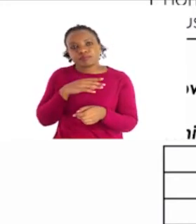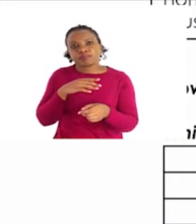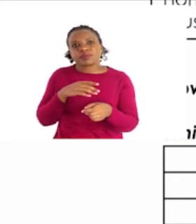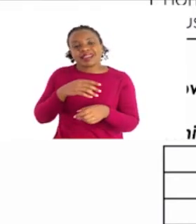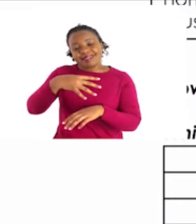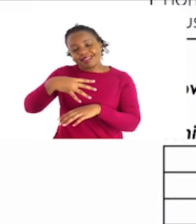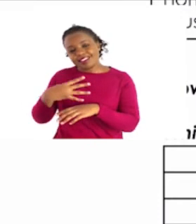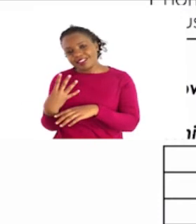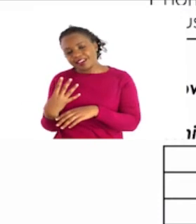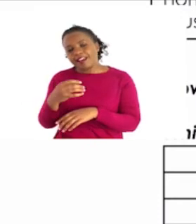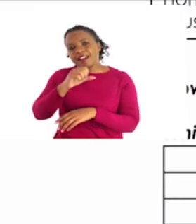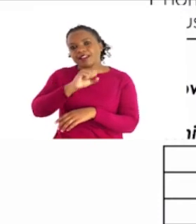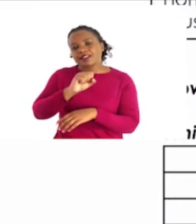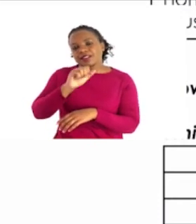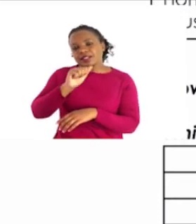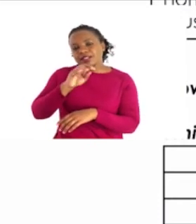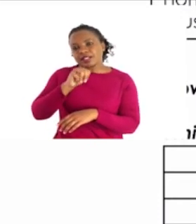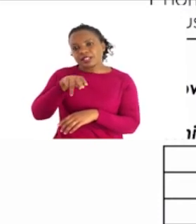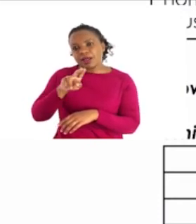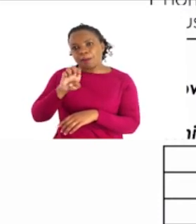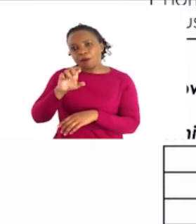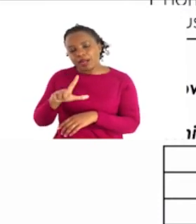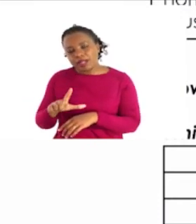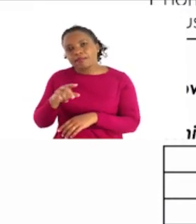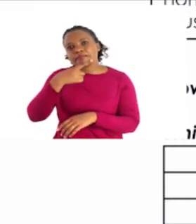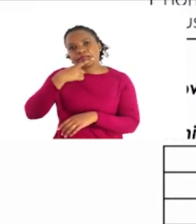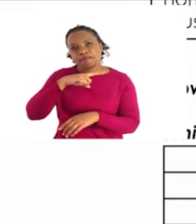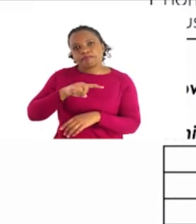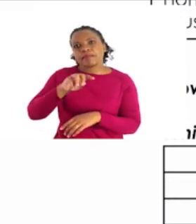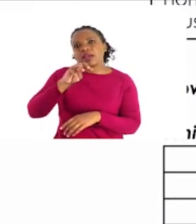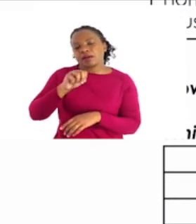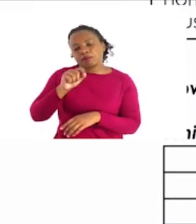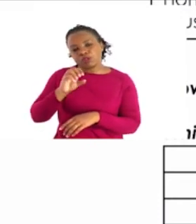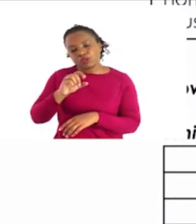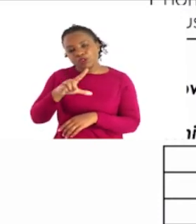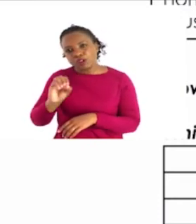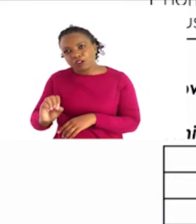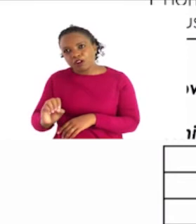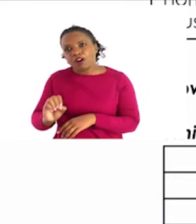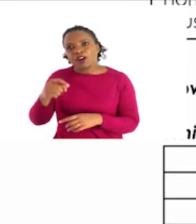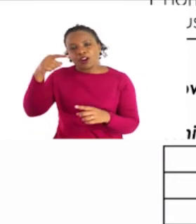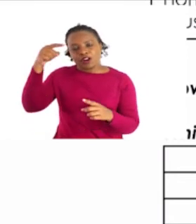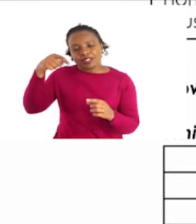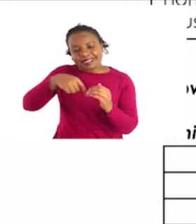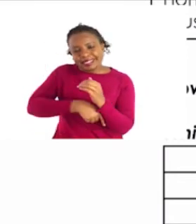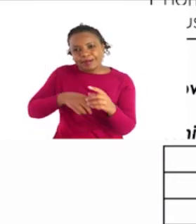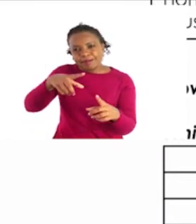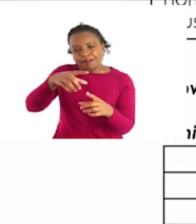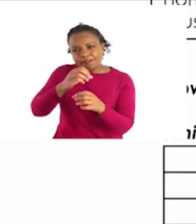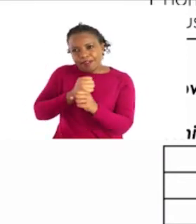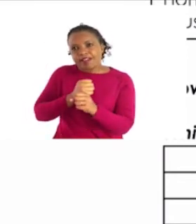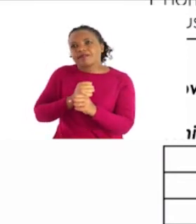Thursday, Samuel, Mr. Muntolo, Deep Faith, or Chikoto Lake. You